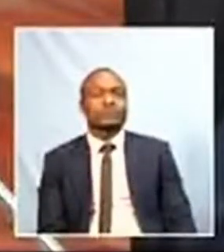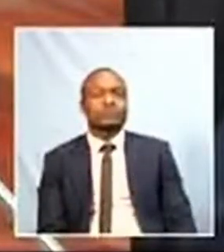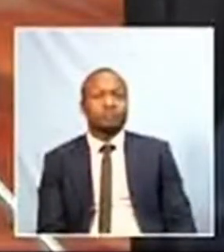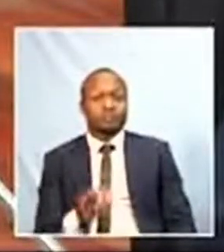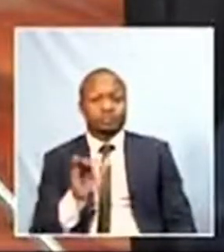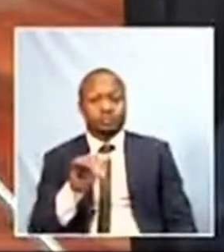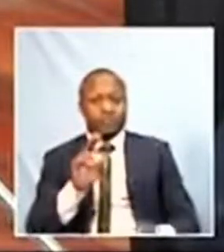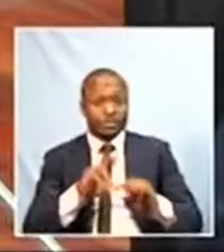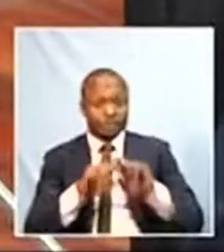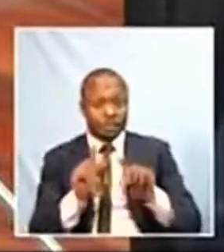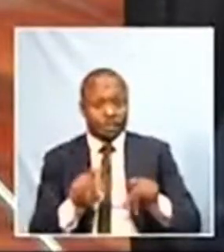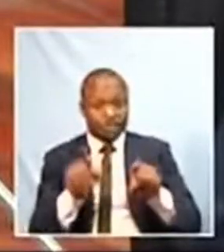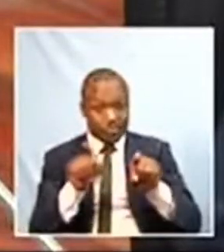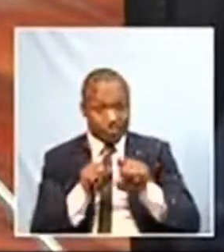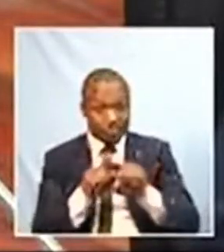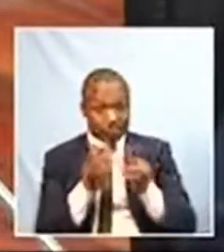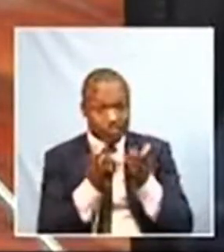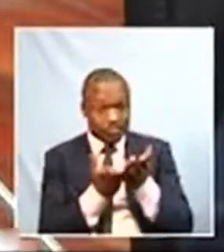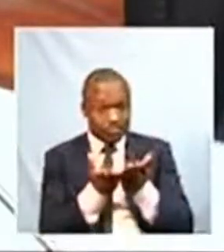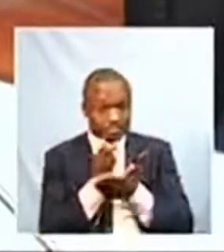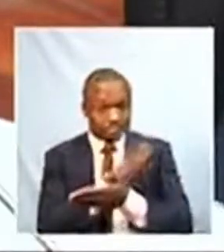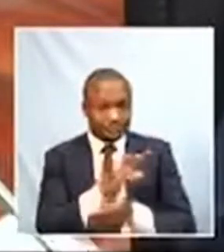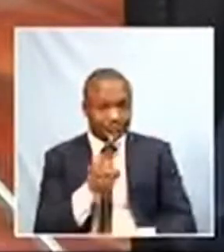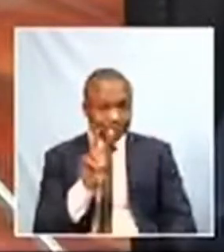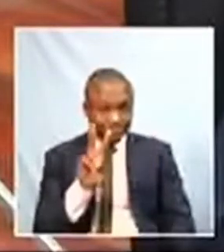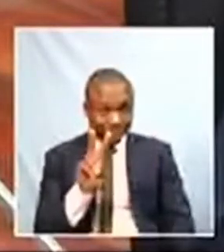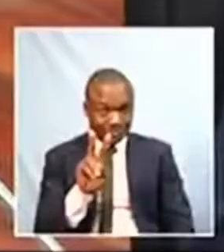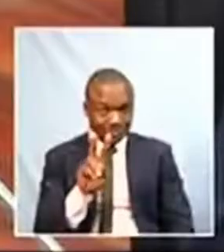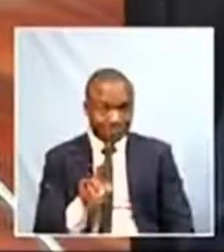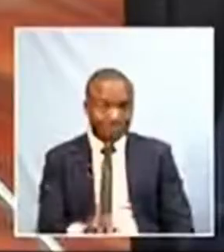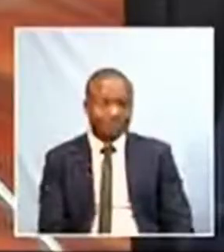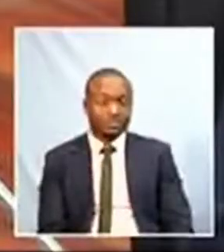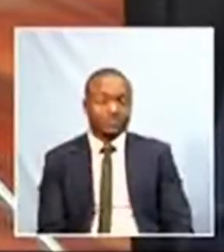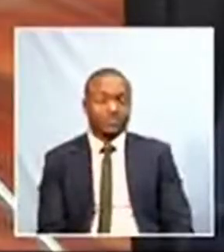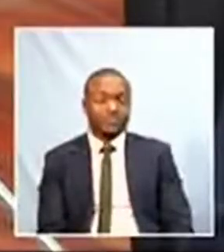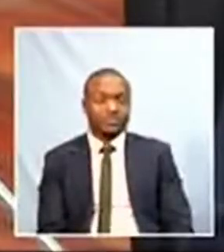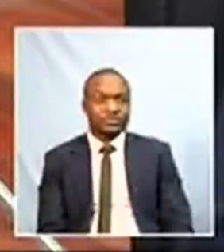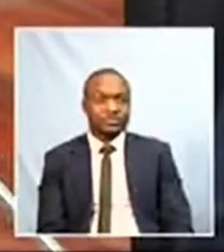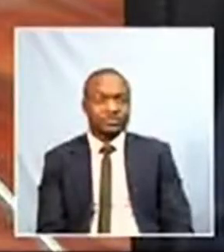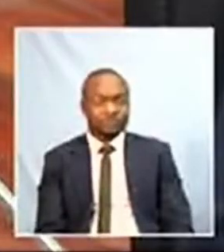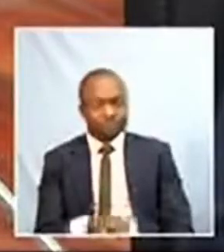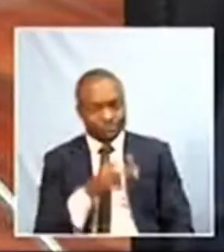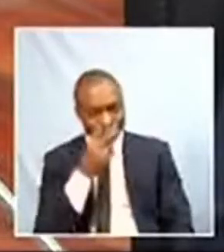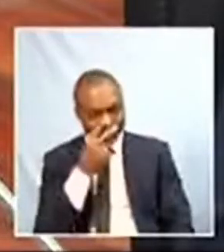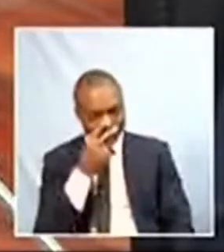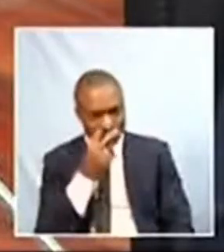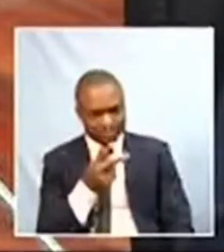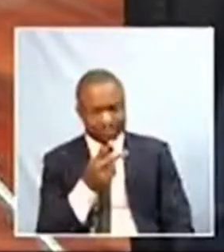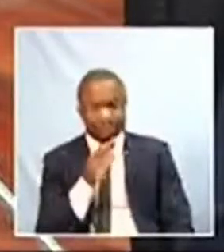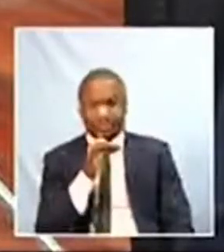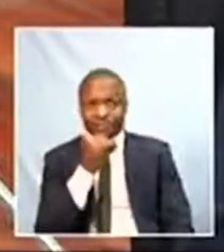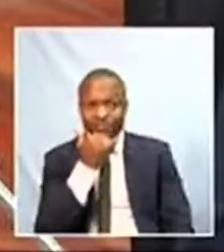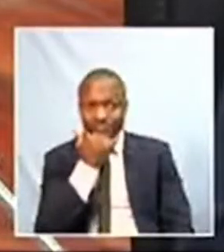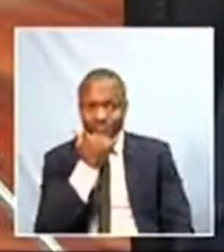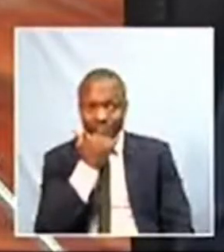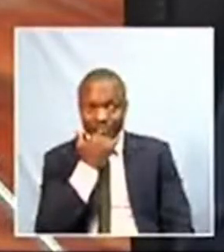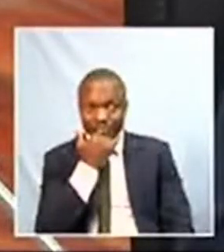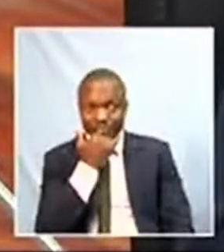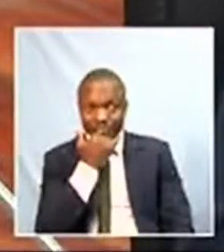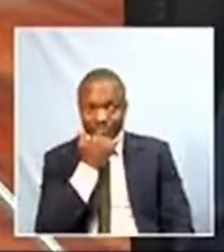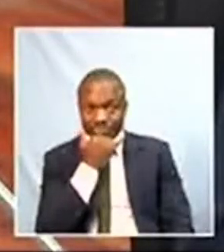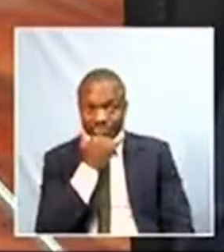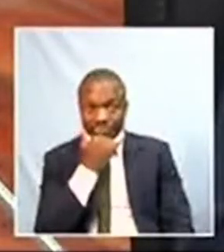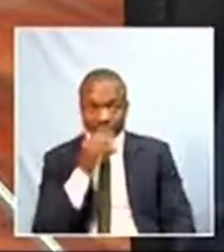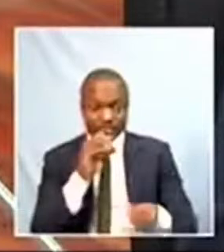Yes, Chair. On the same Appendix 2, we also noted an error on